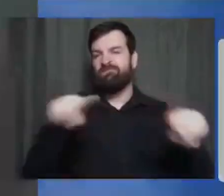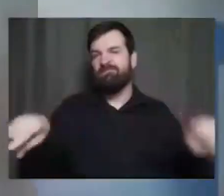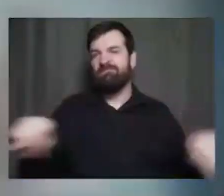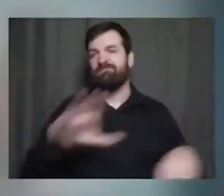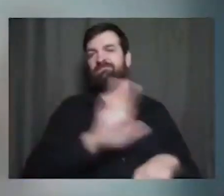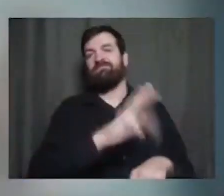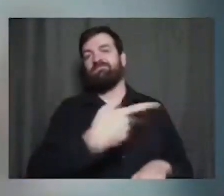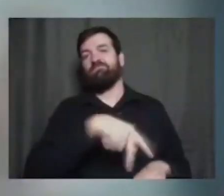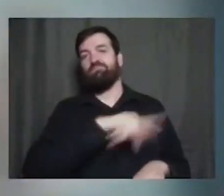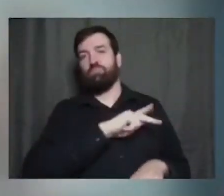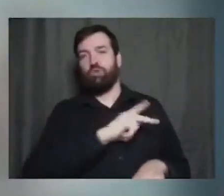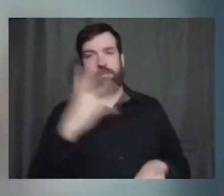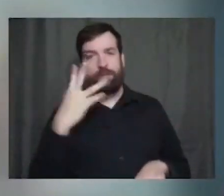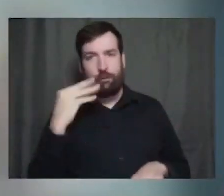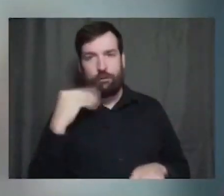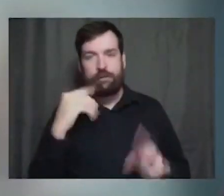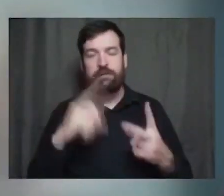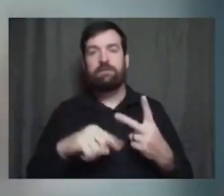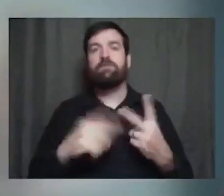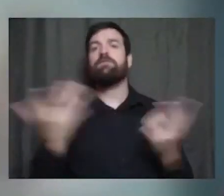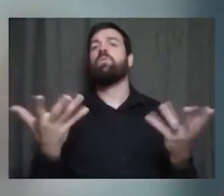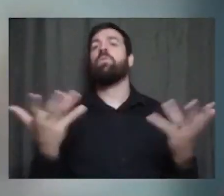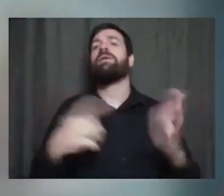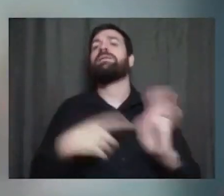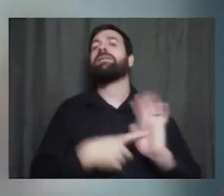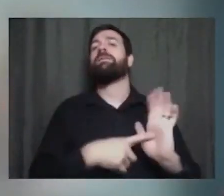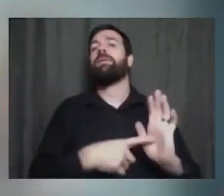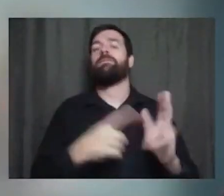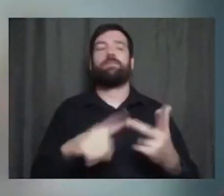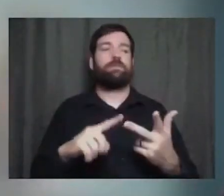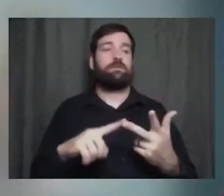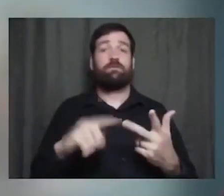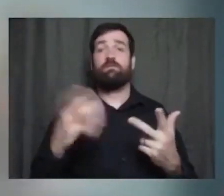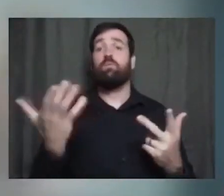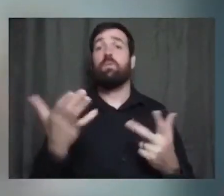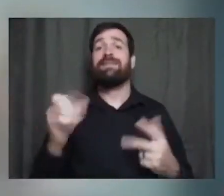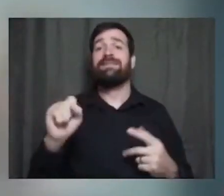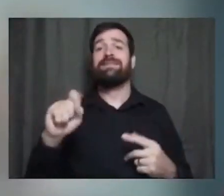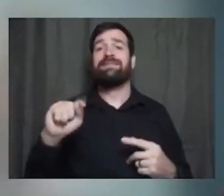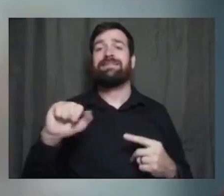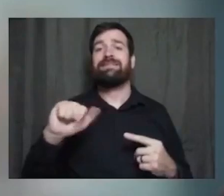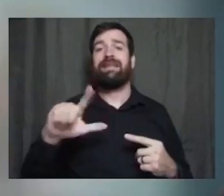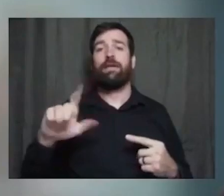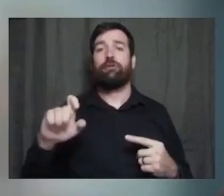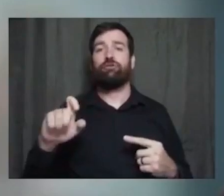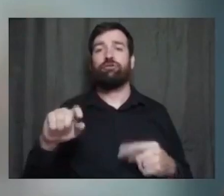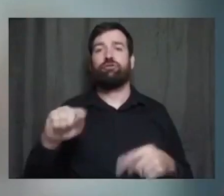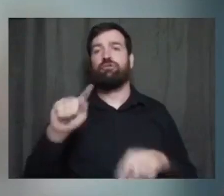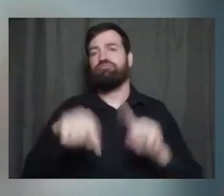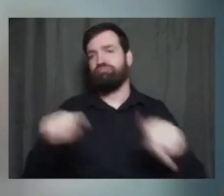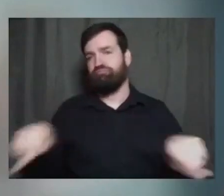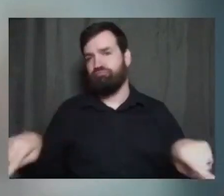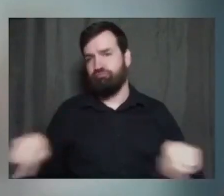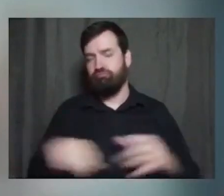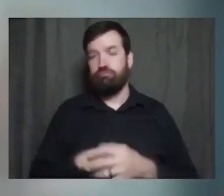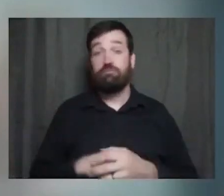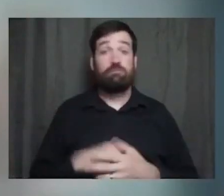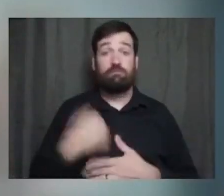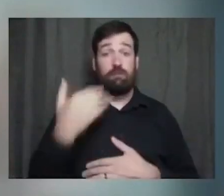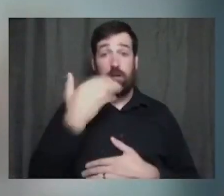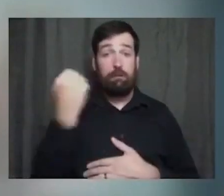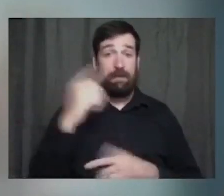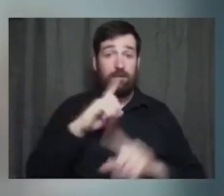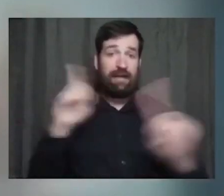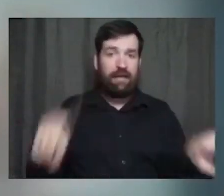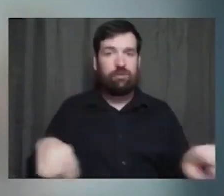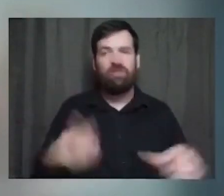personally what you're going through, maybe what symptoms you might have, what stage you're at, things like that. So to get a better picture of that, I'd have them